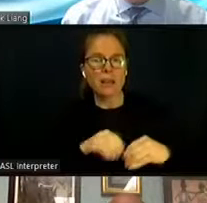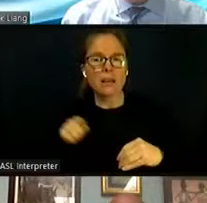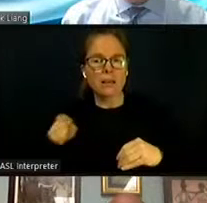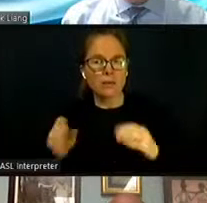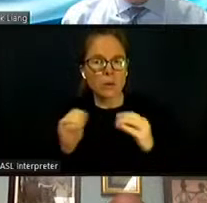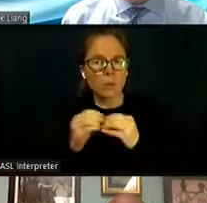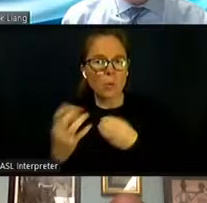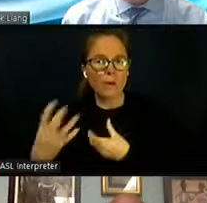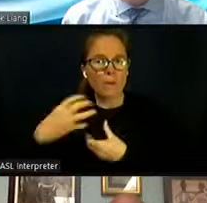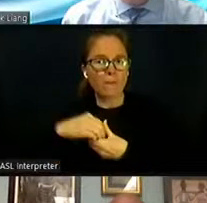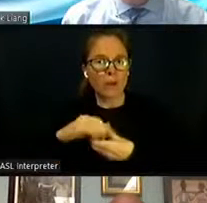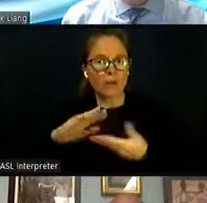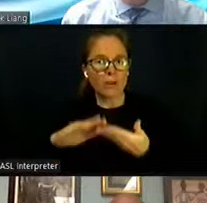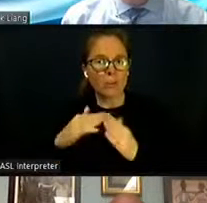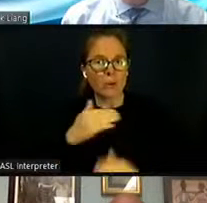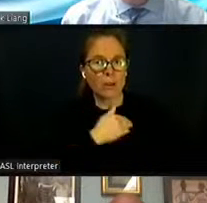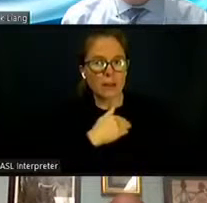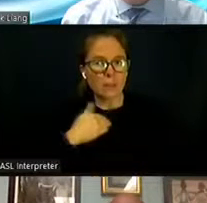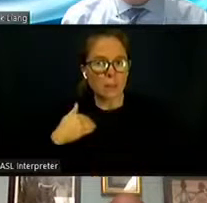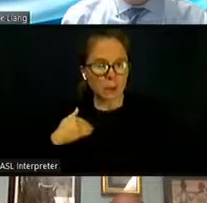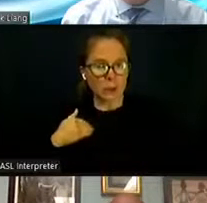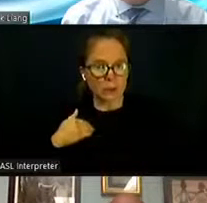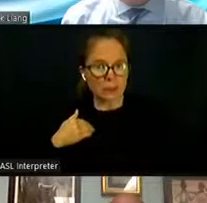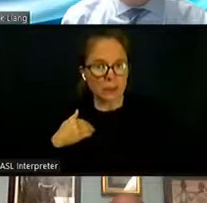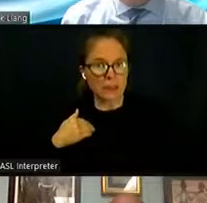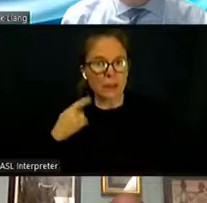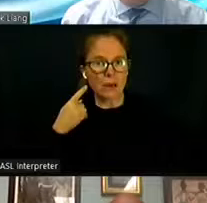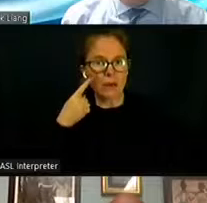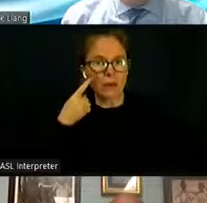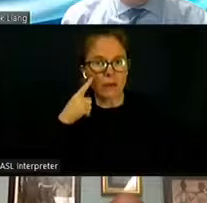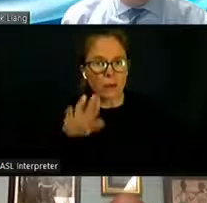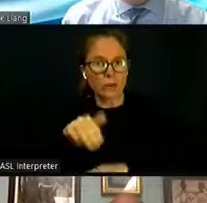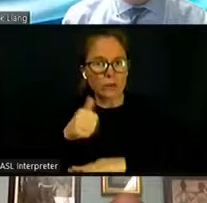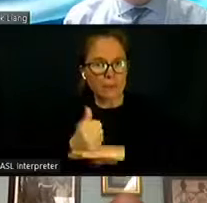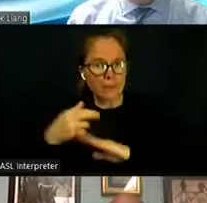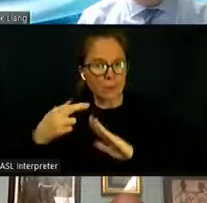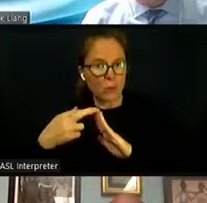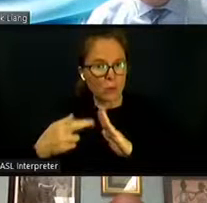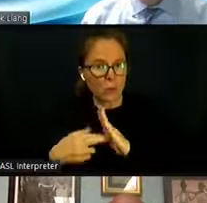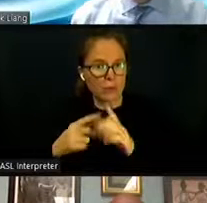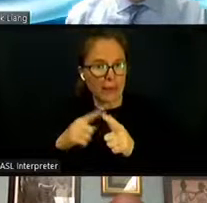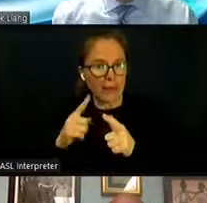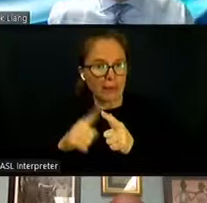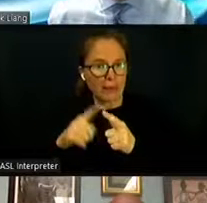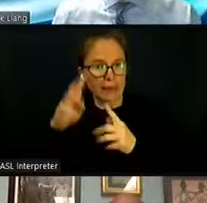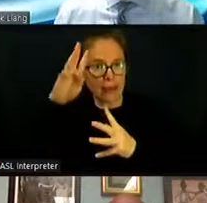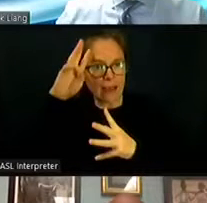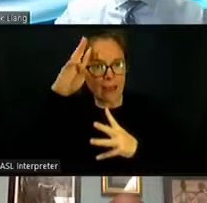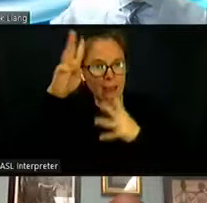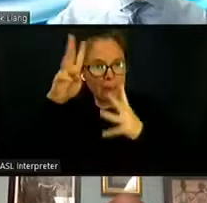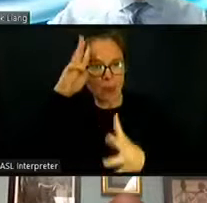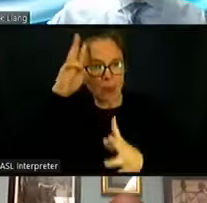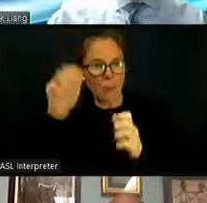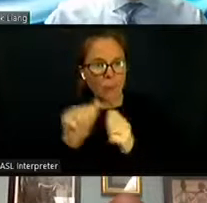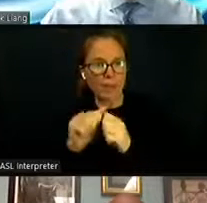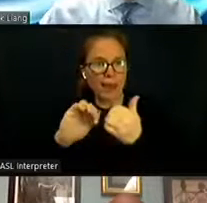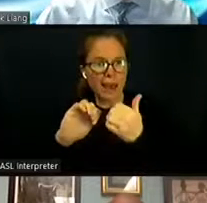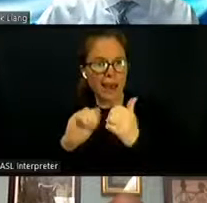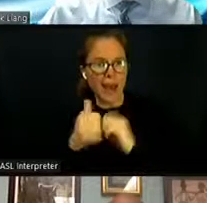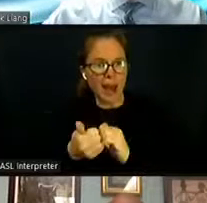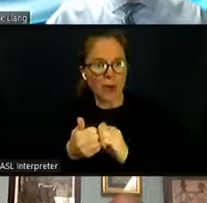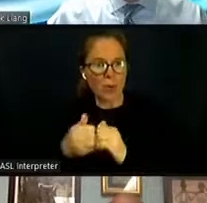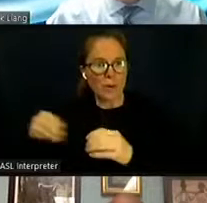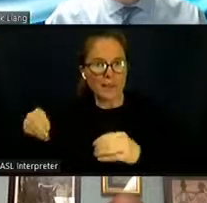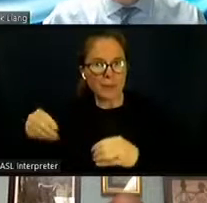community members forming a committee to create the rules and then coming up with plans that could be used to spend the money, and then